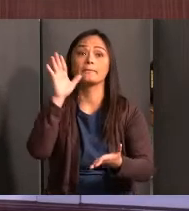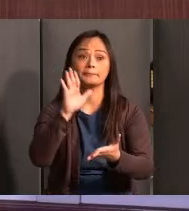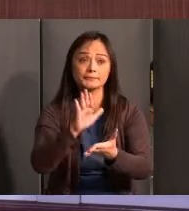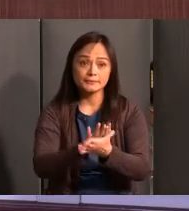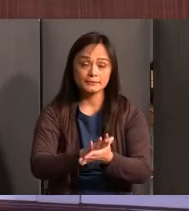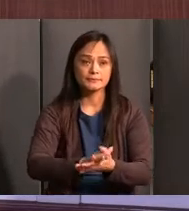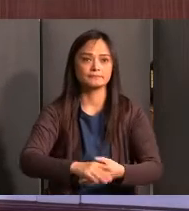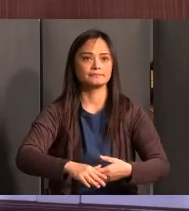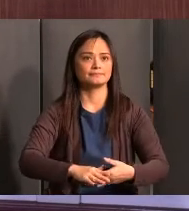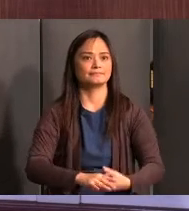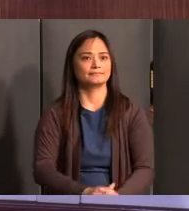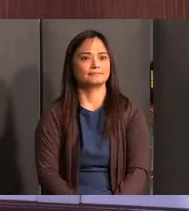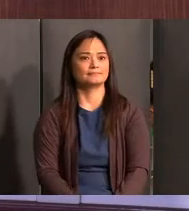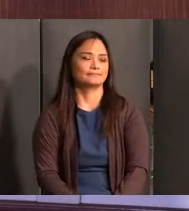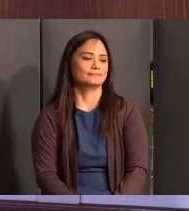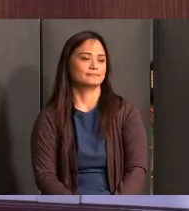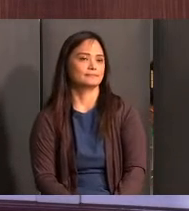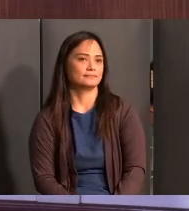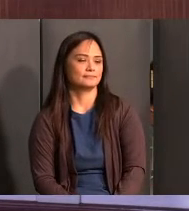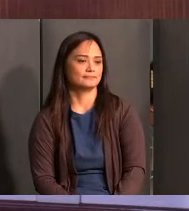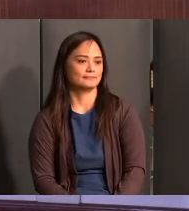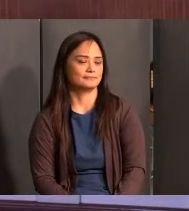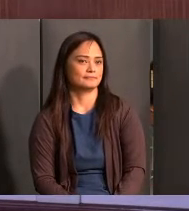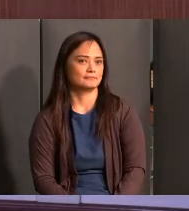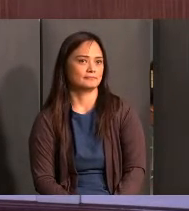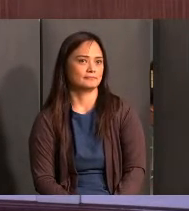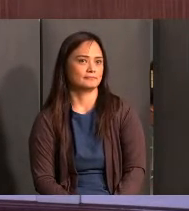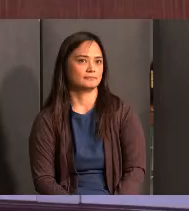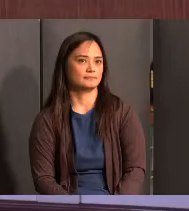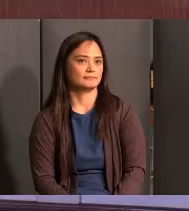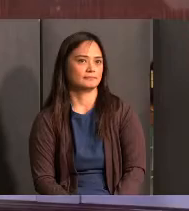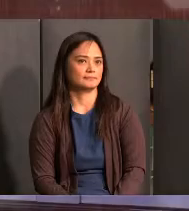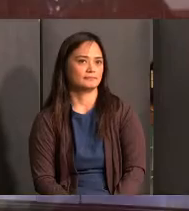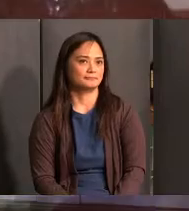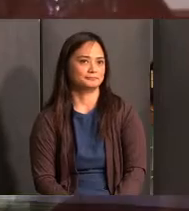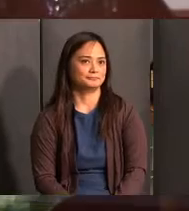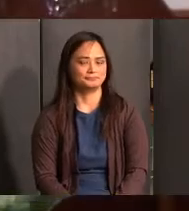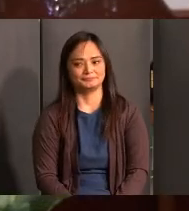wives. Wow! Alam niyo, pag binabasa ng mga